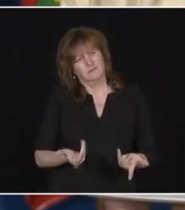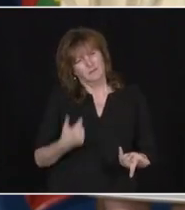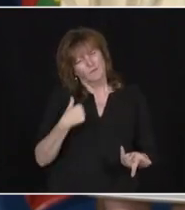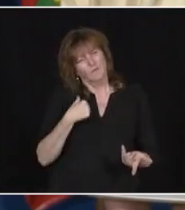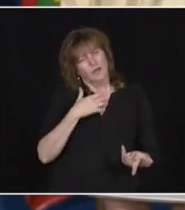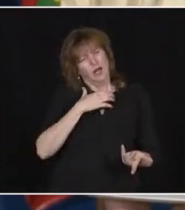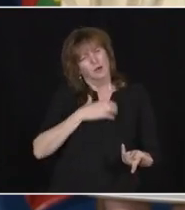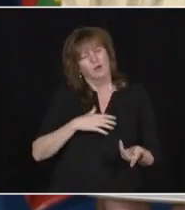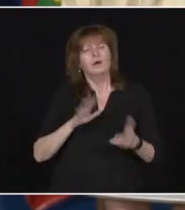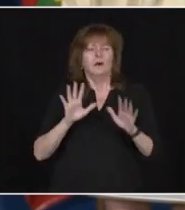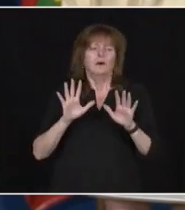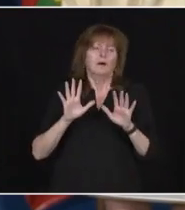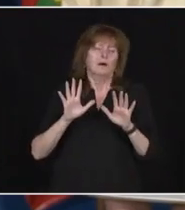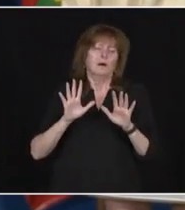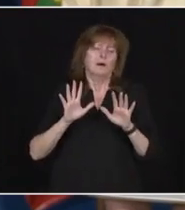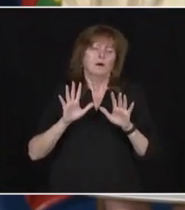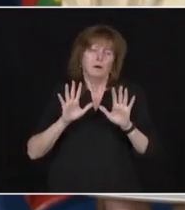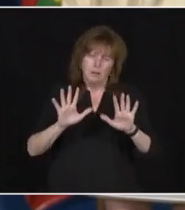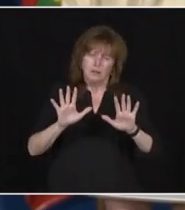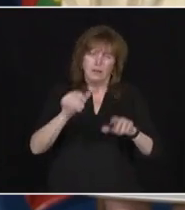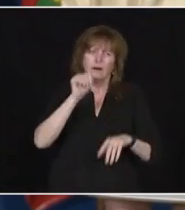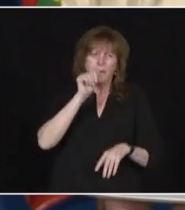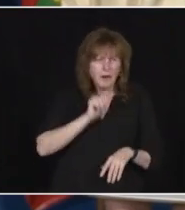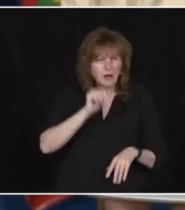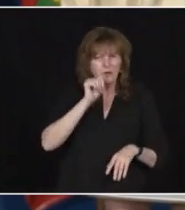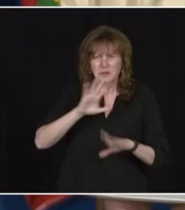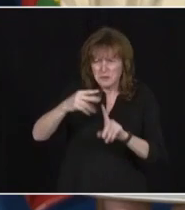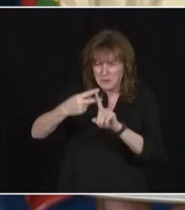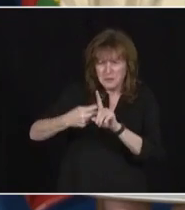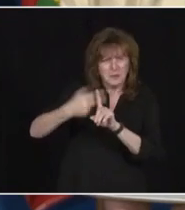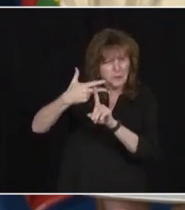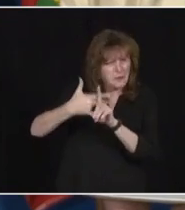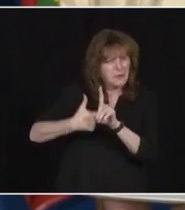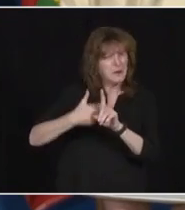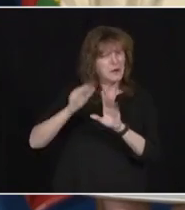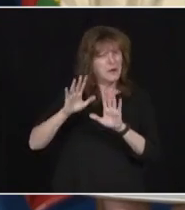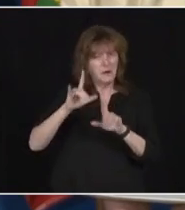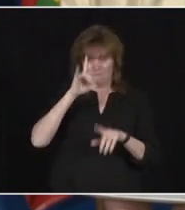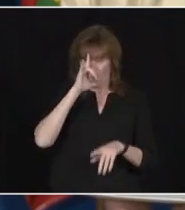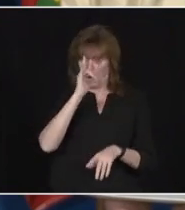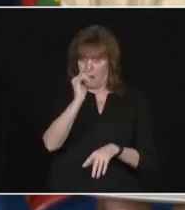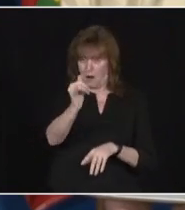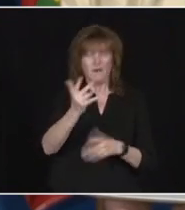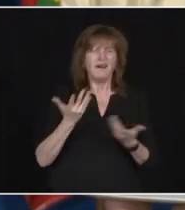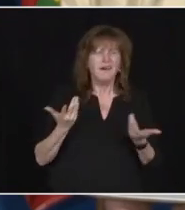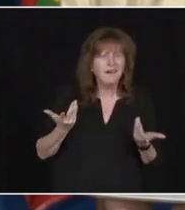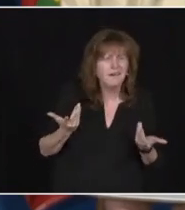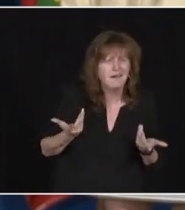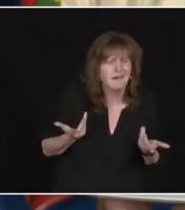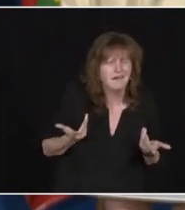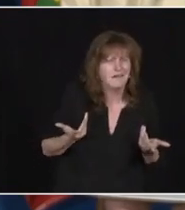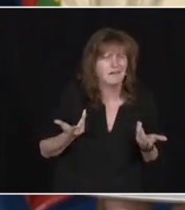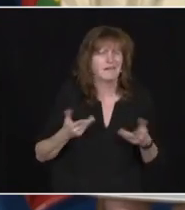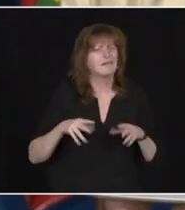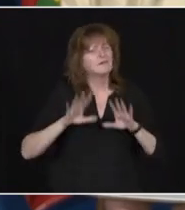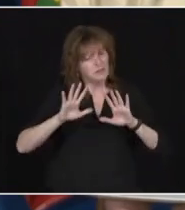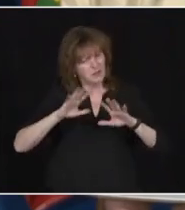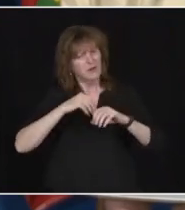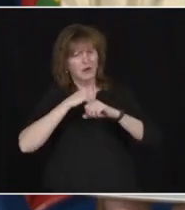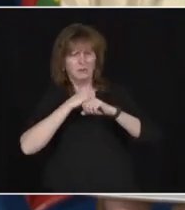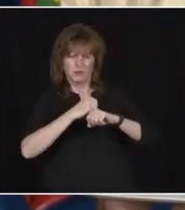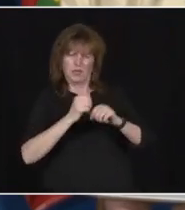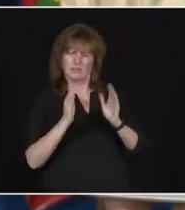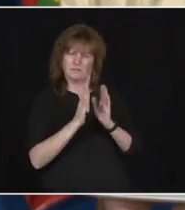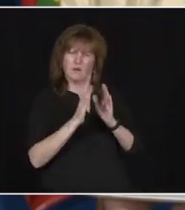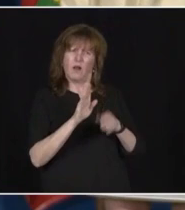there for a couple months. It's not gonna be the end of the world. And just protect the small